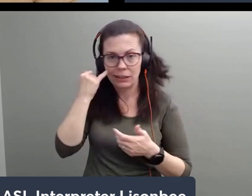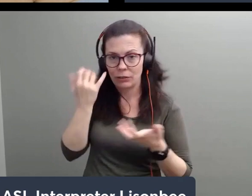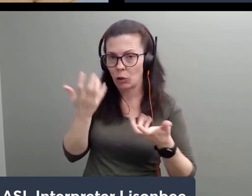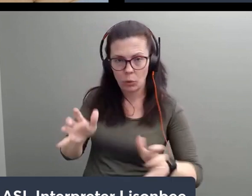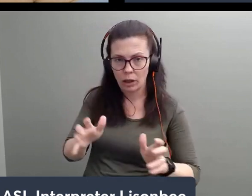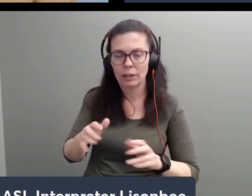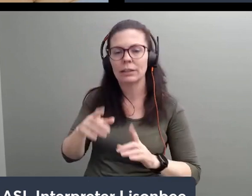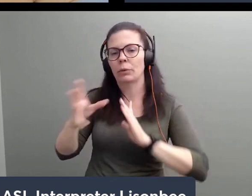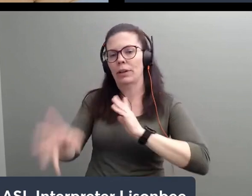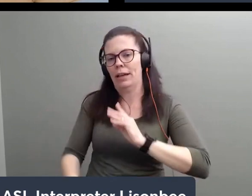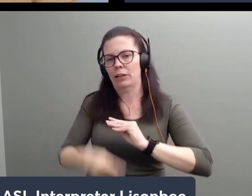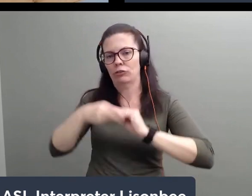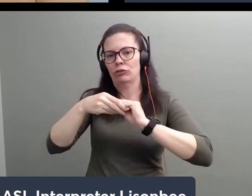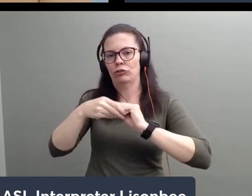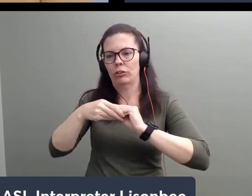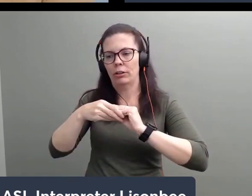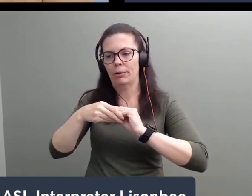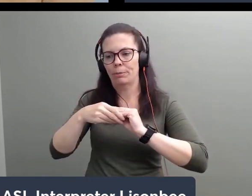additional